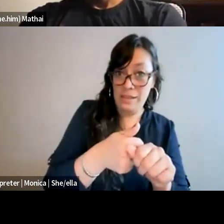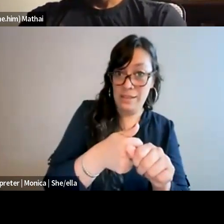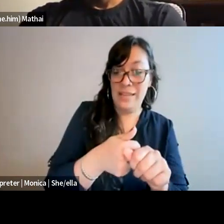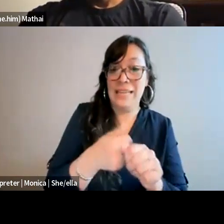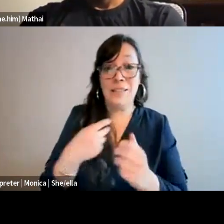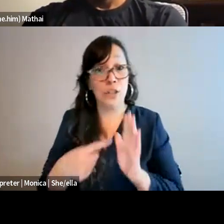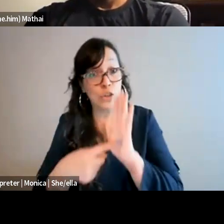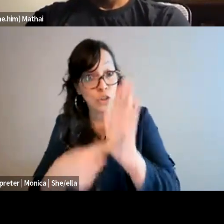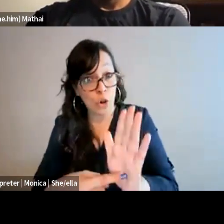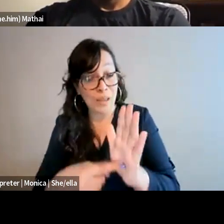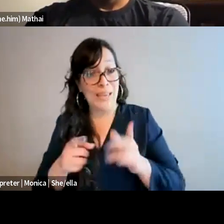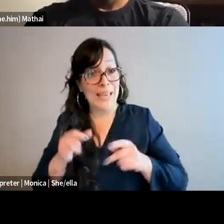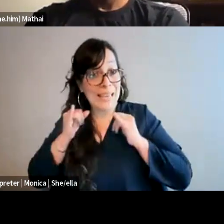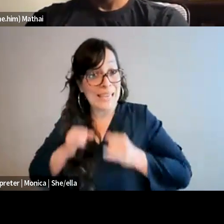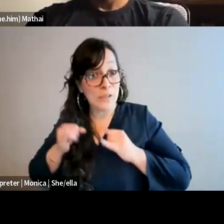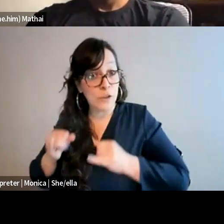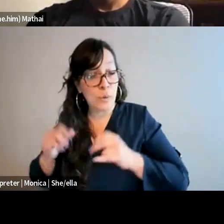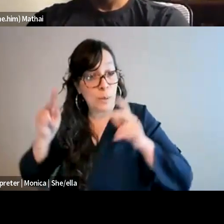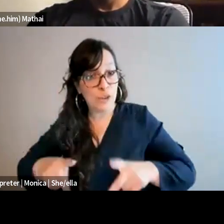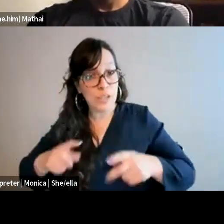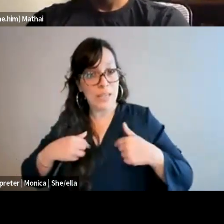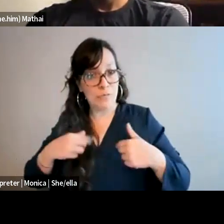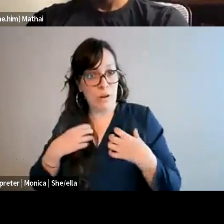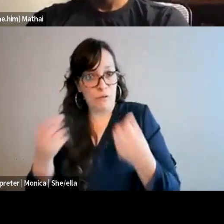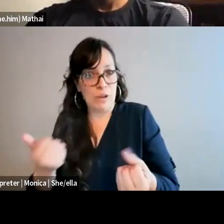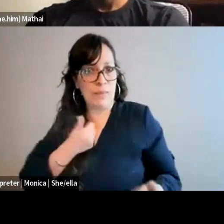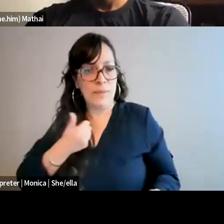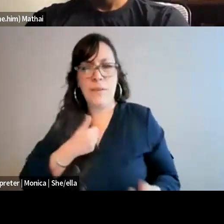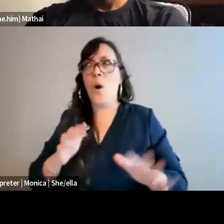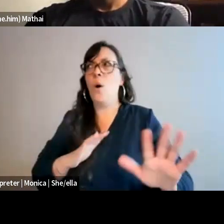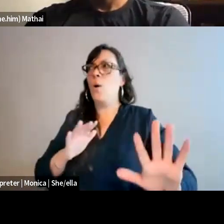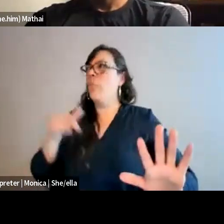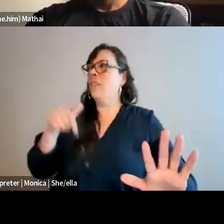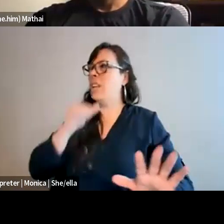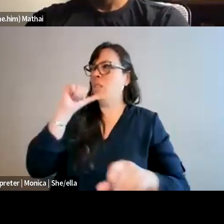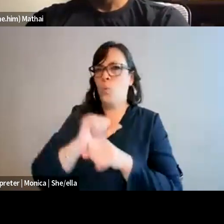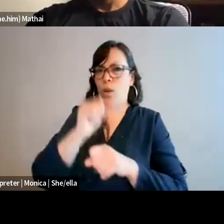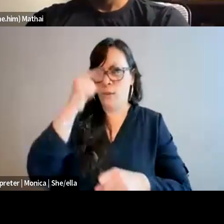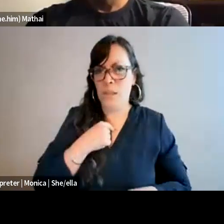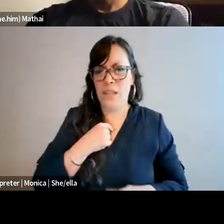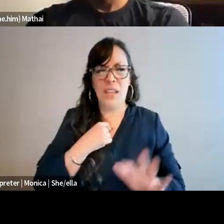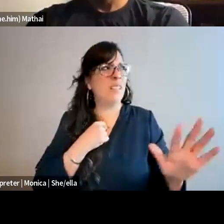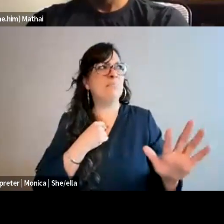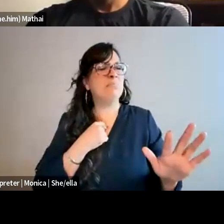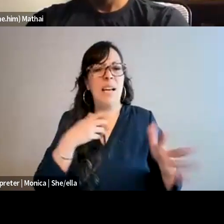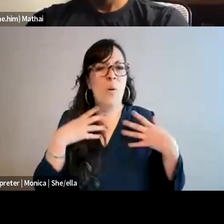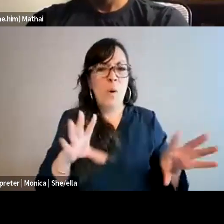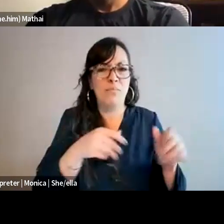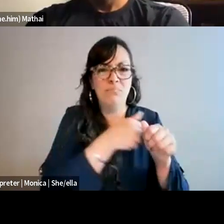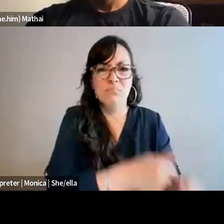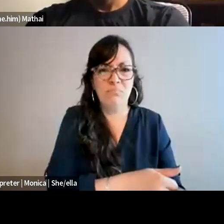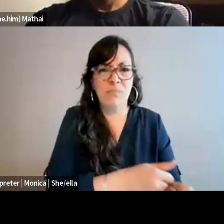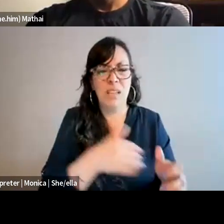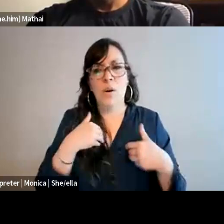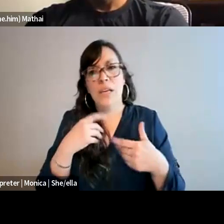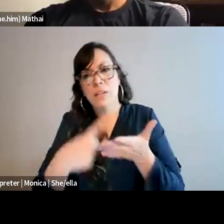showing an individual reaching recovery because they're saying, wait, this doesn't work for me. I don't want this. And we can talk a little bit more